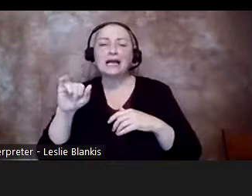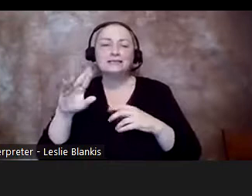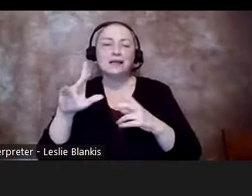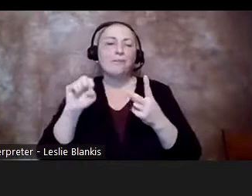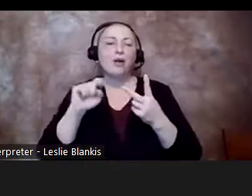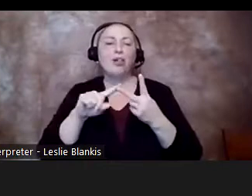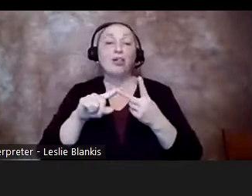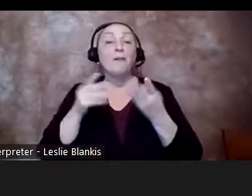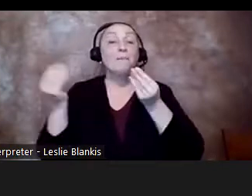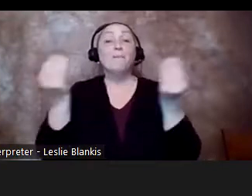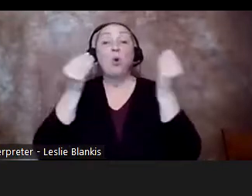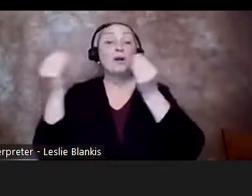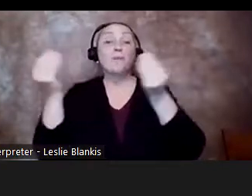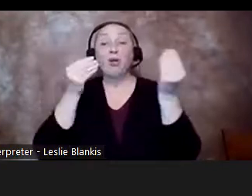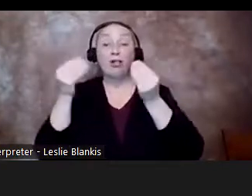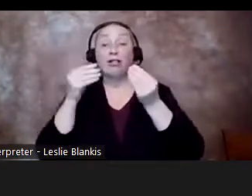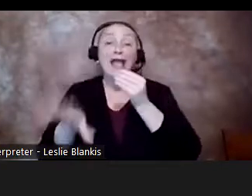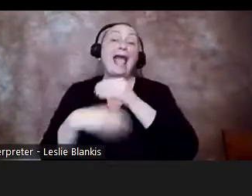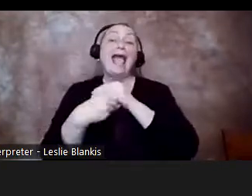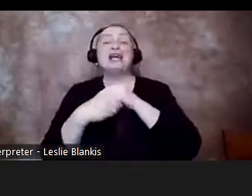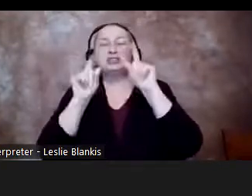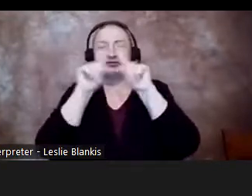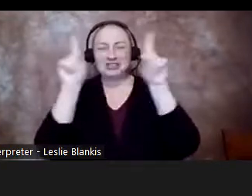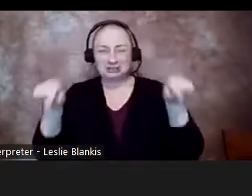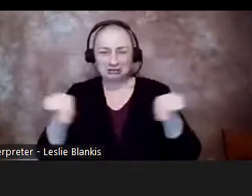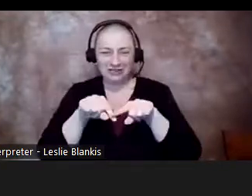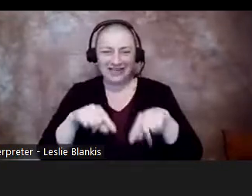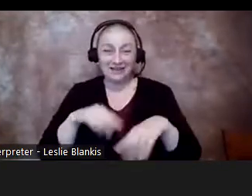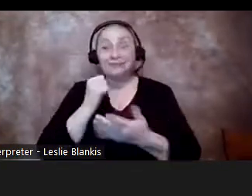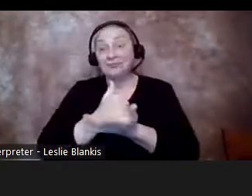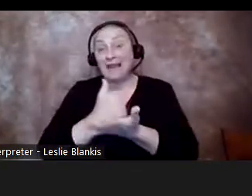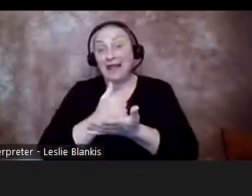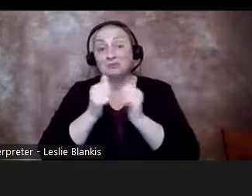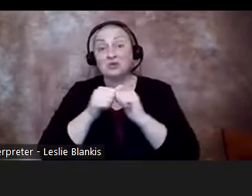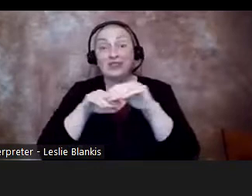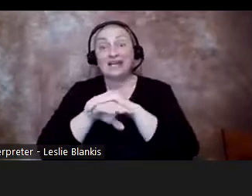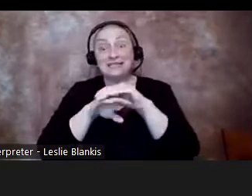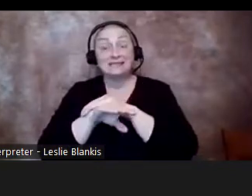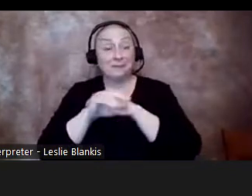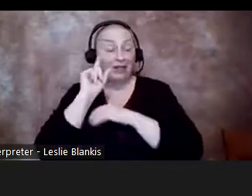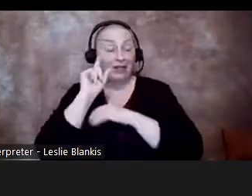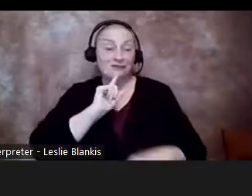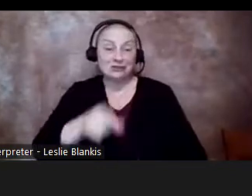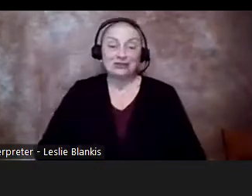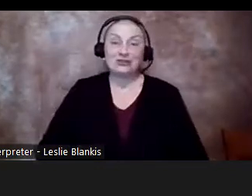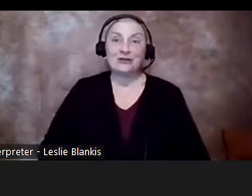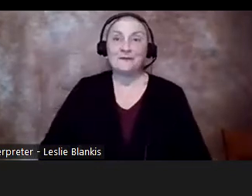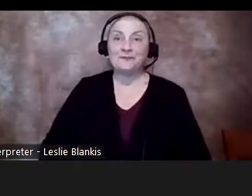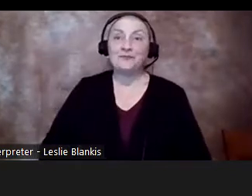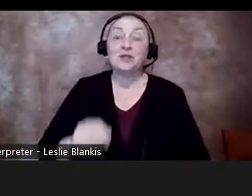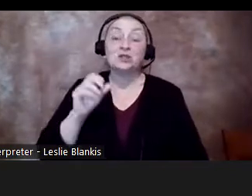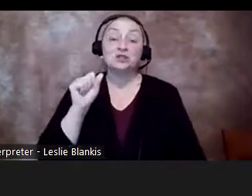extra screen that we're turning on. It helps with accessibility big time. And